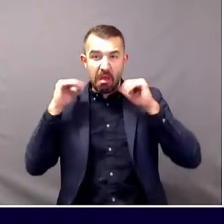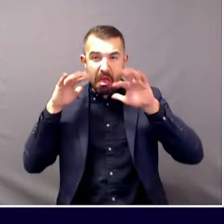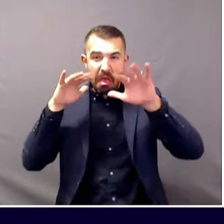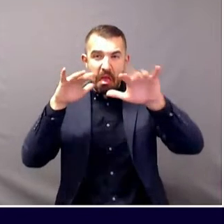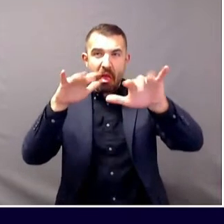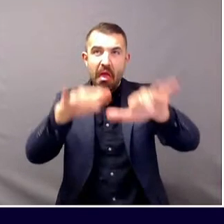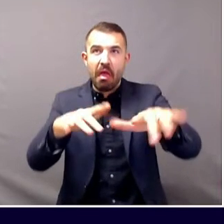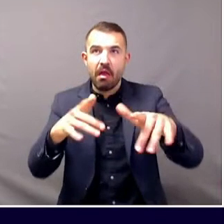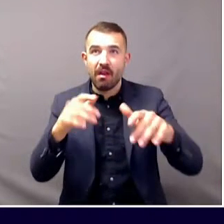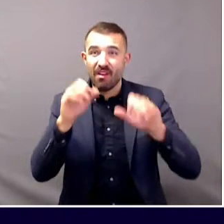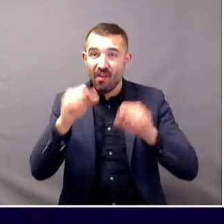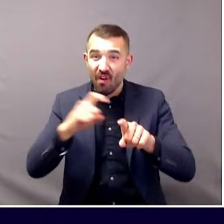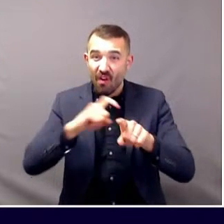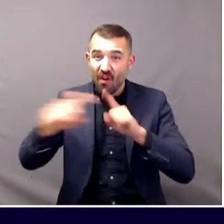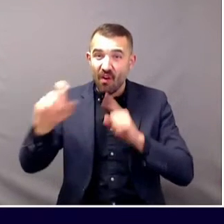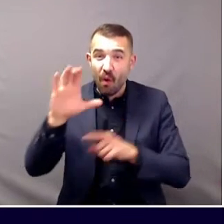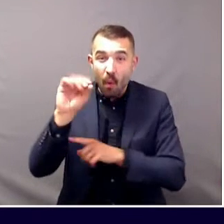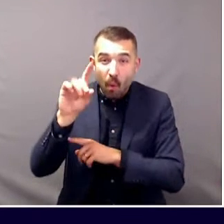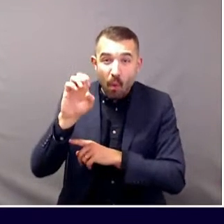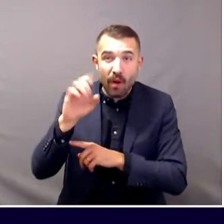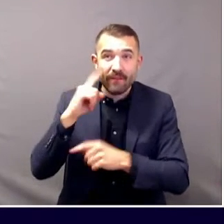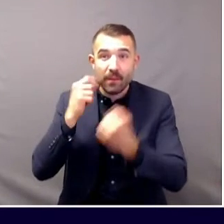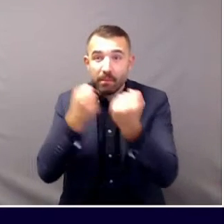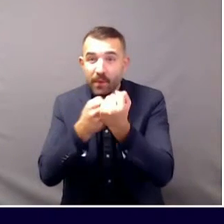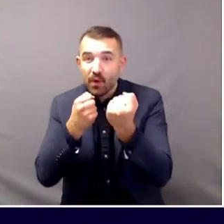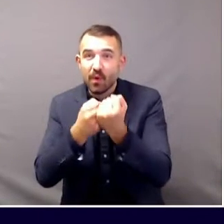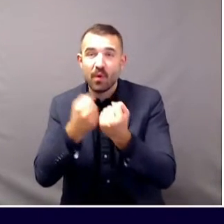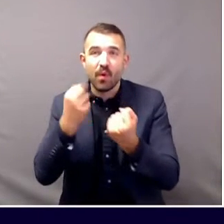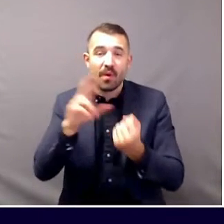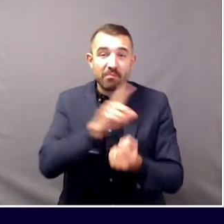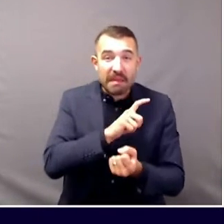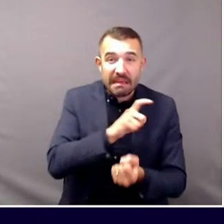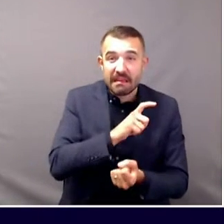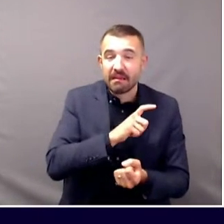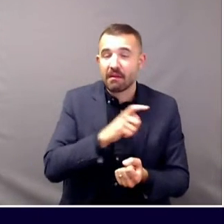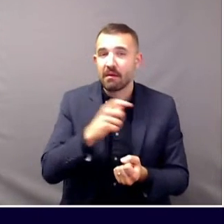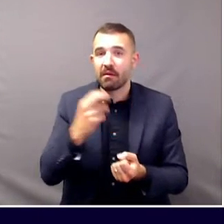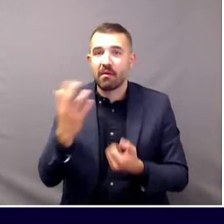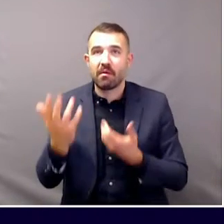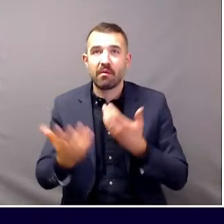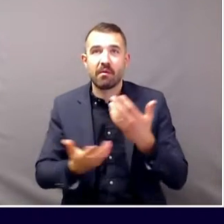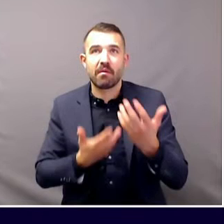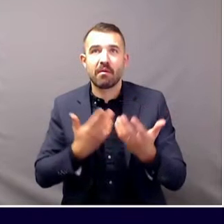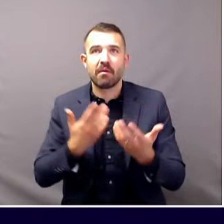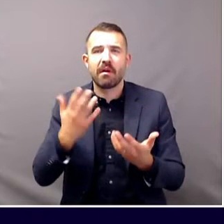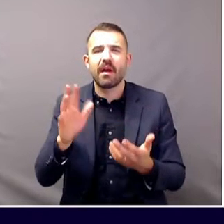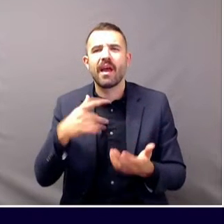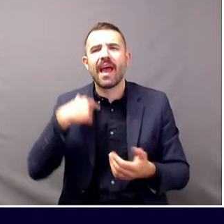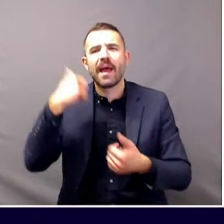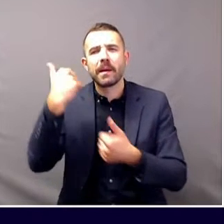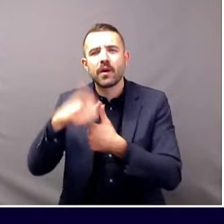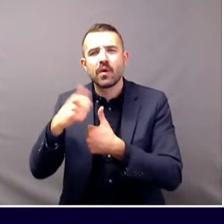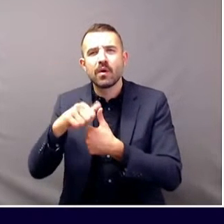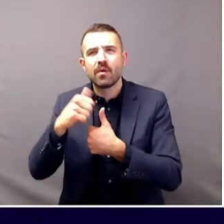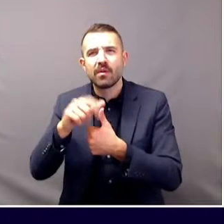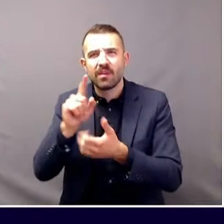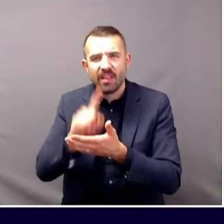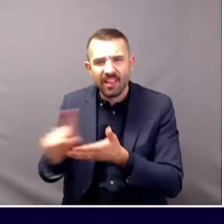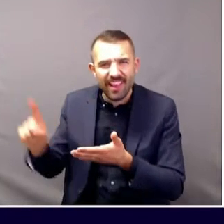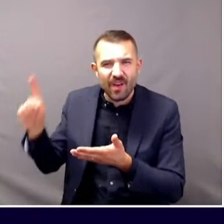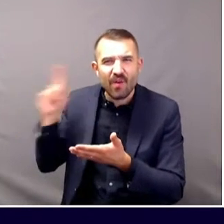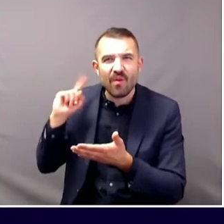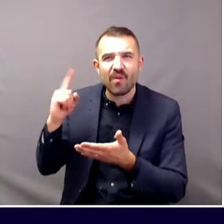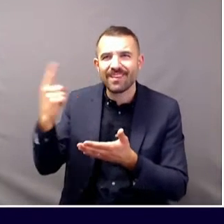situation in Belfast recently, we heard from a listener that the police told them to call 911 or 211, excuse me, the state's warm